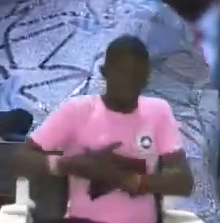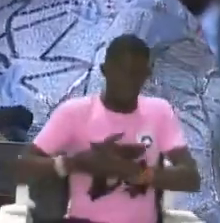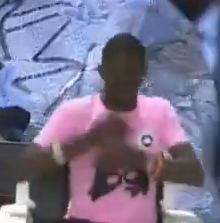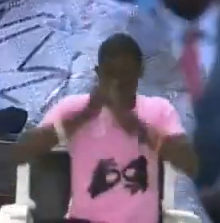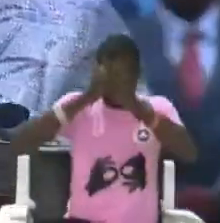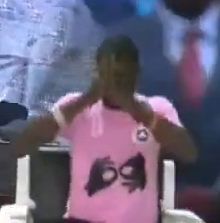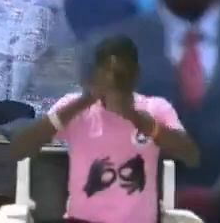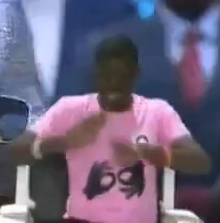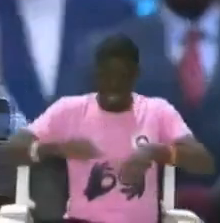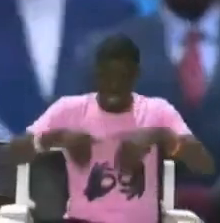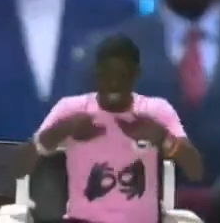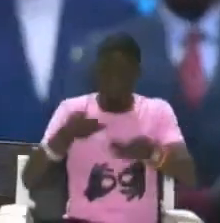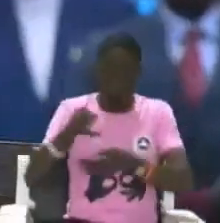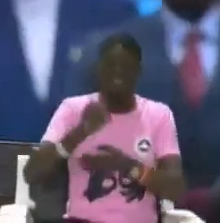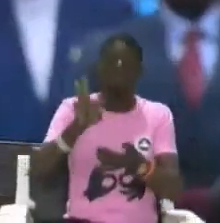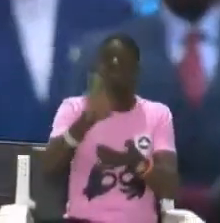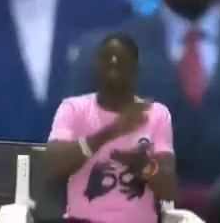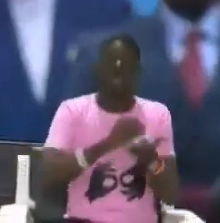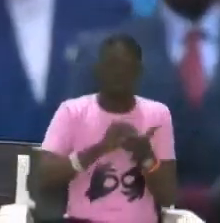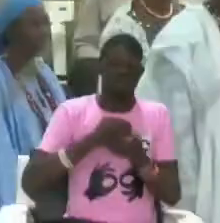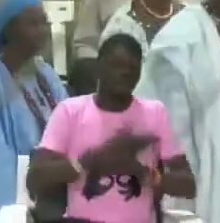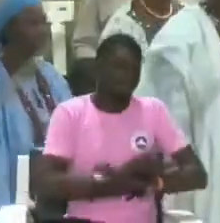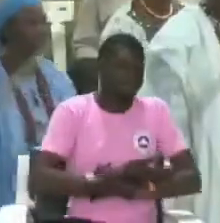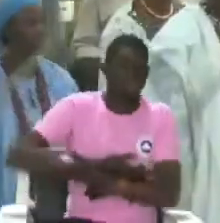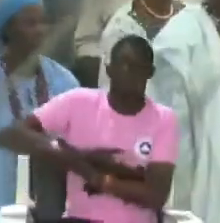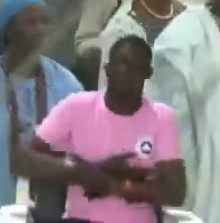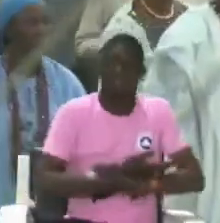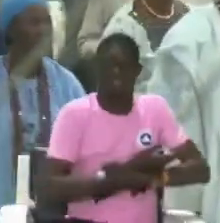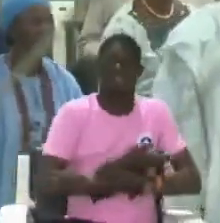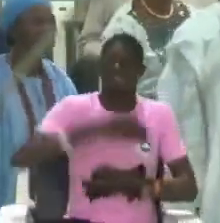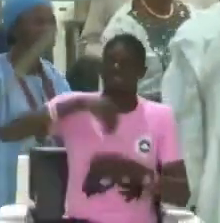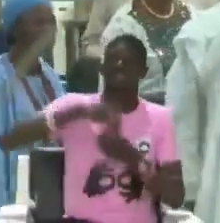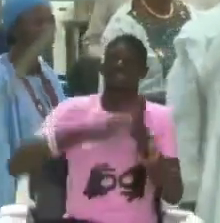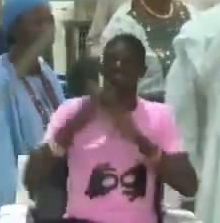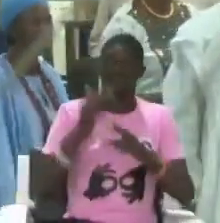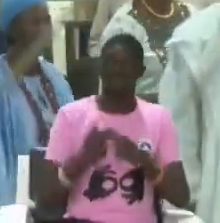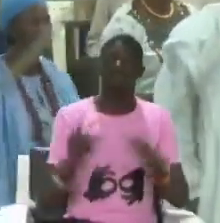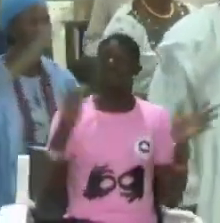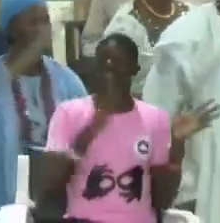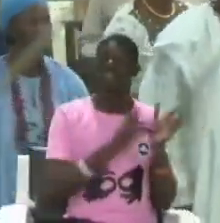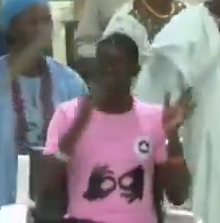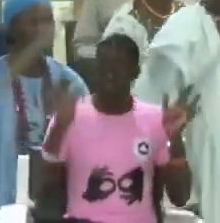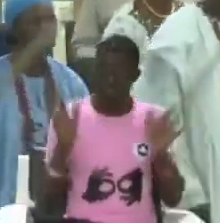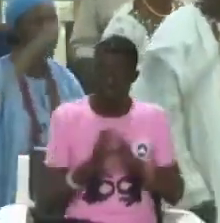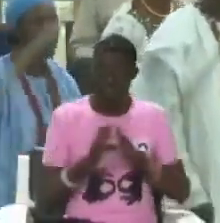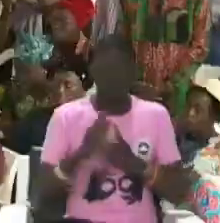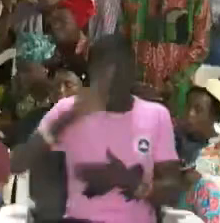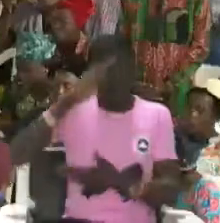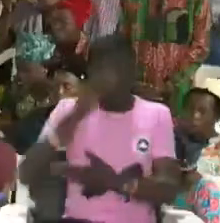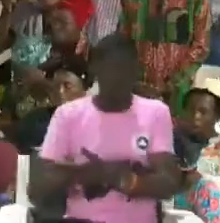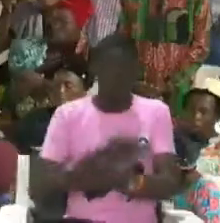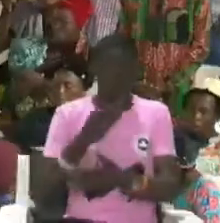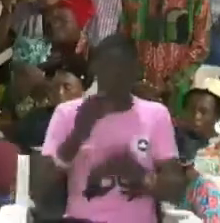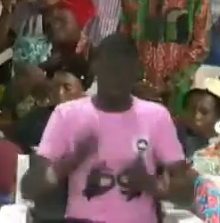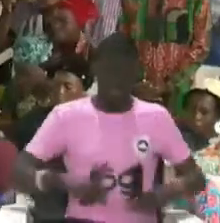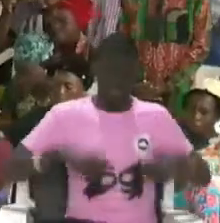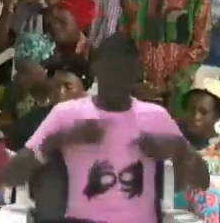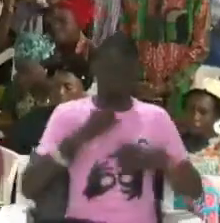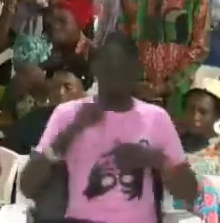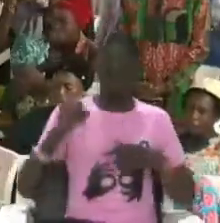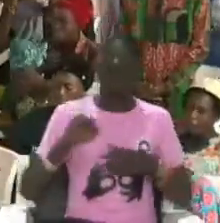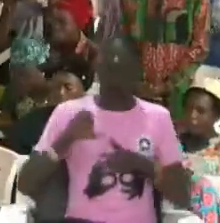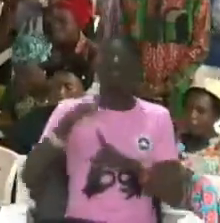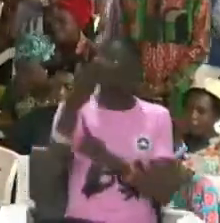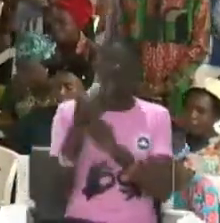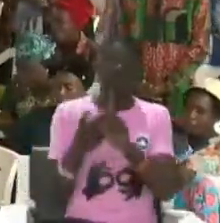momo. Lekeyende masonto librayanda masontoria. Jesus, Son of the living God, the word